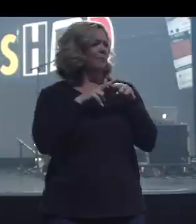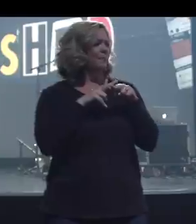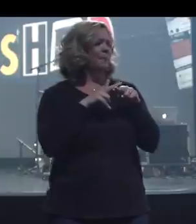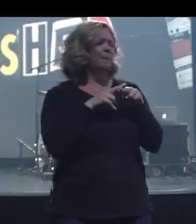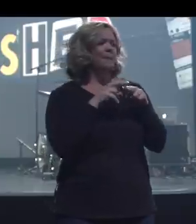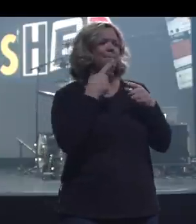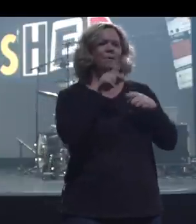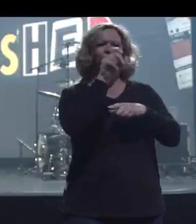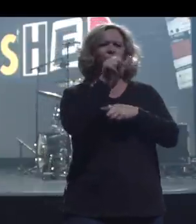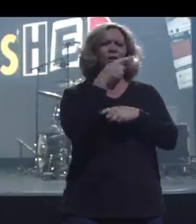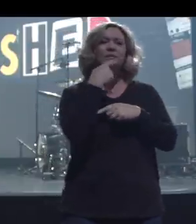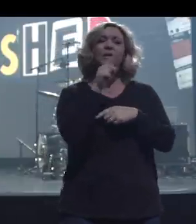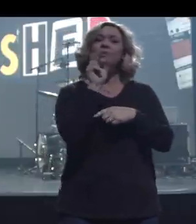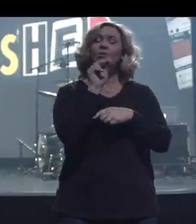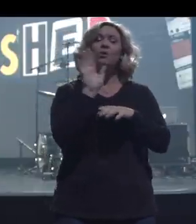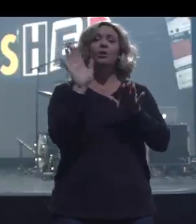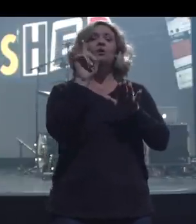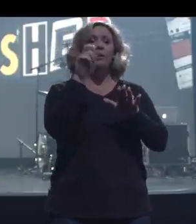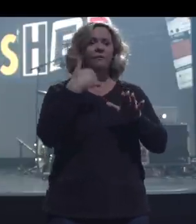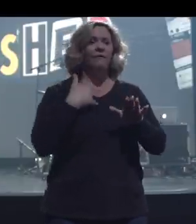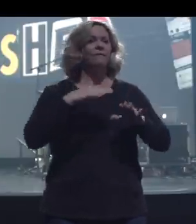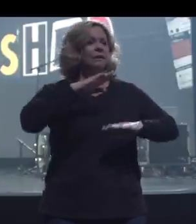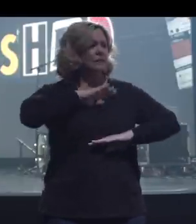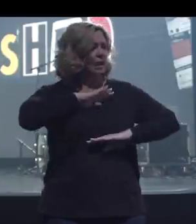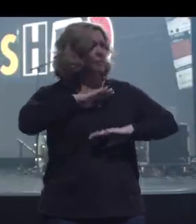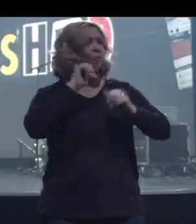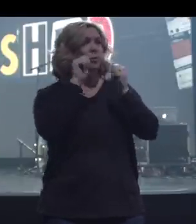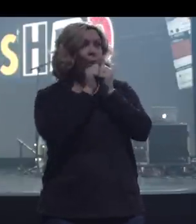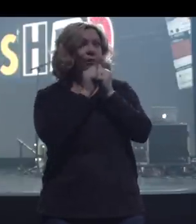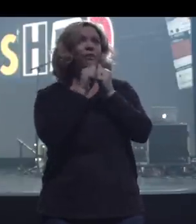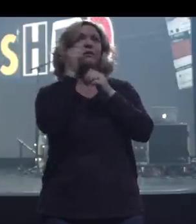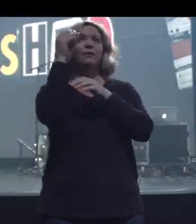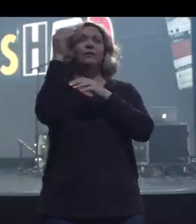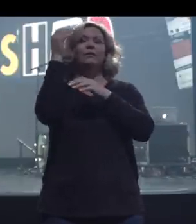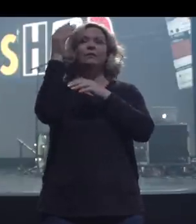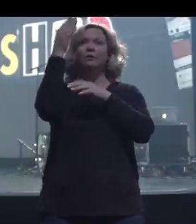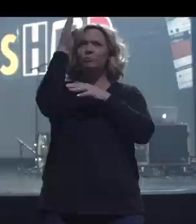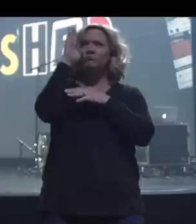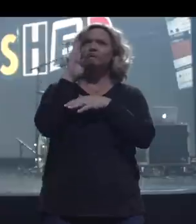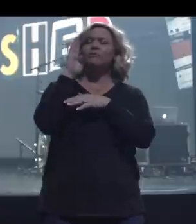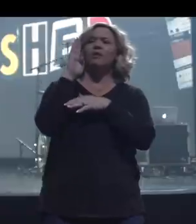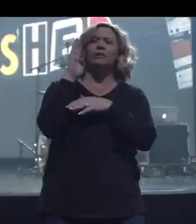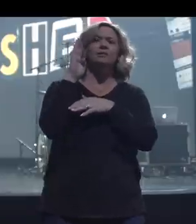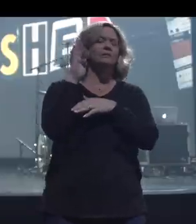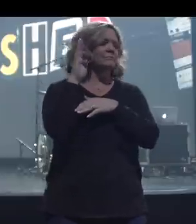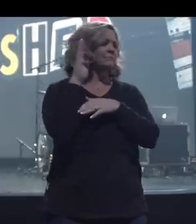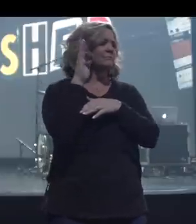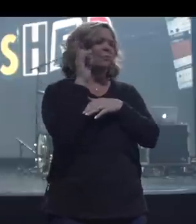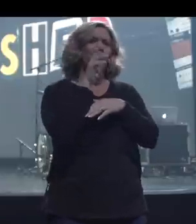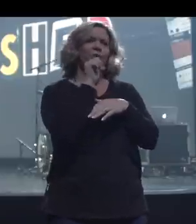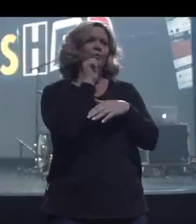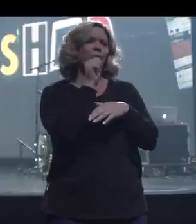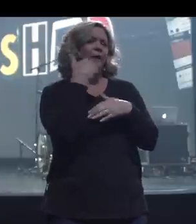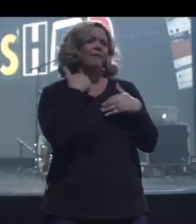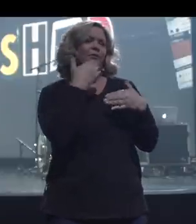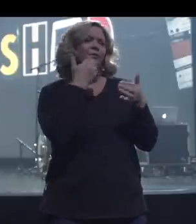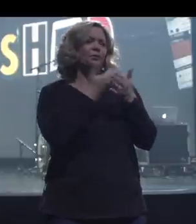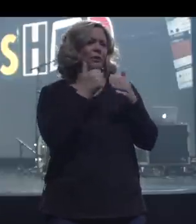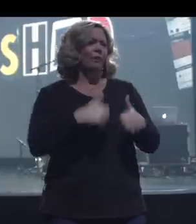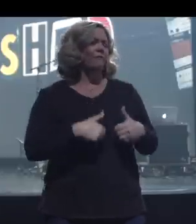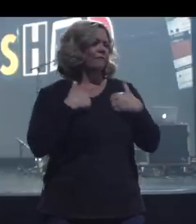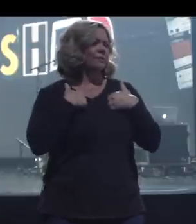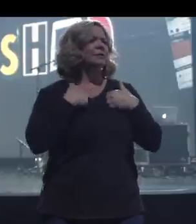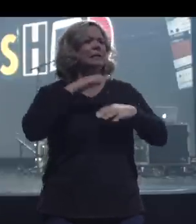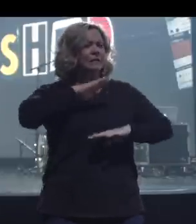No, you gotta have contentment with godliness or you'll never have a good life. Contentment?